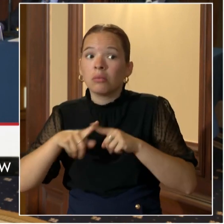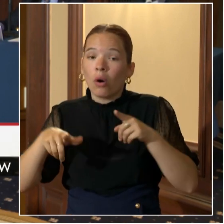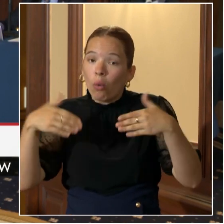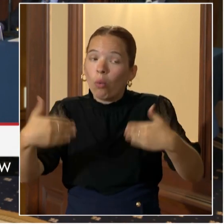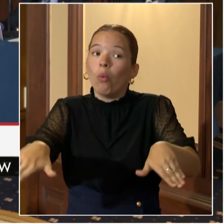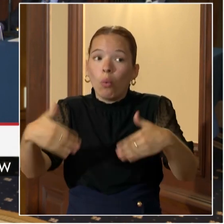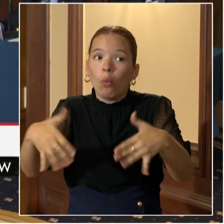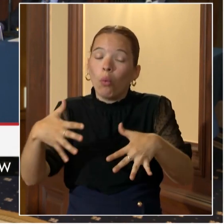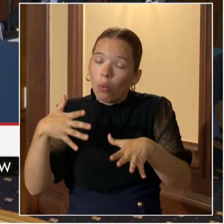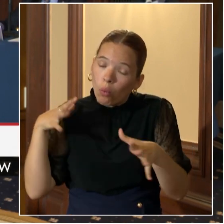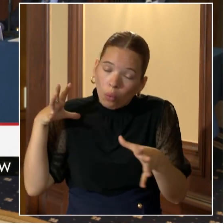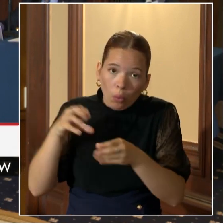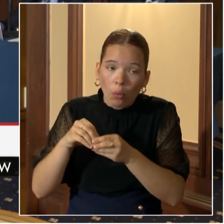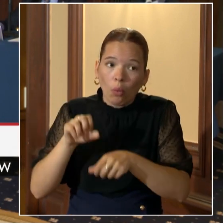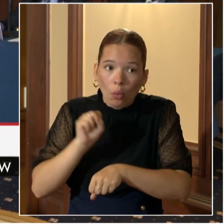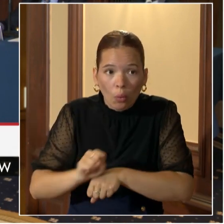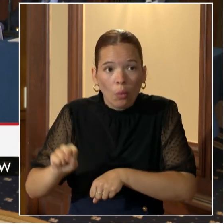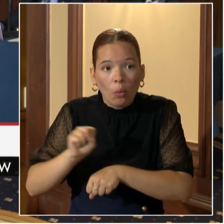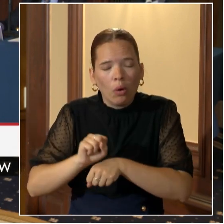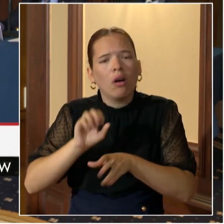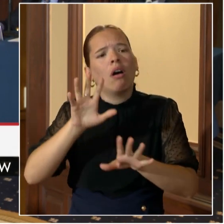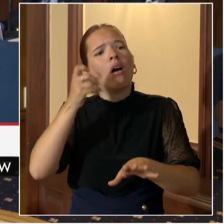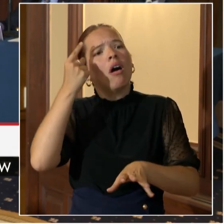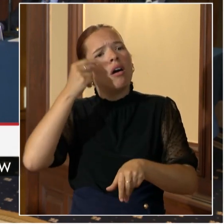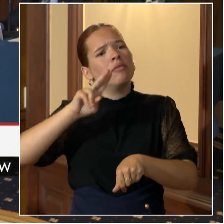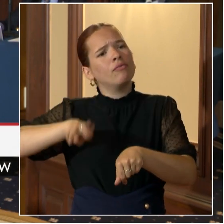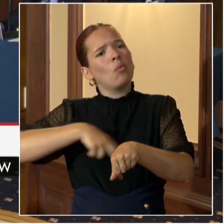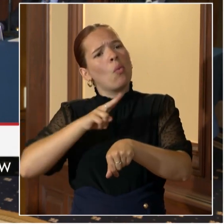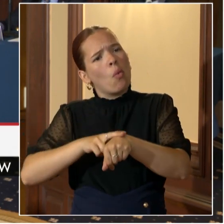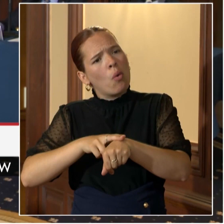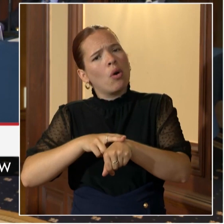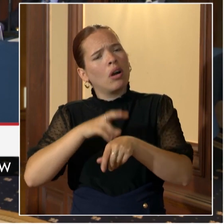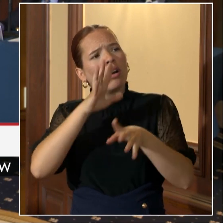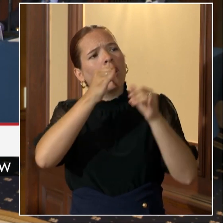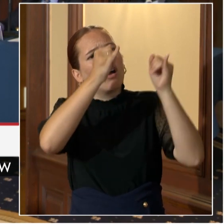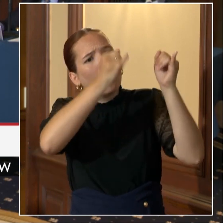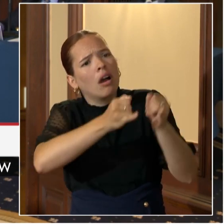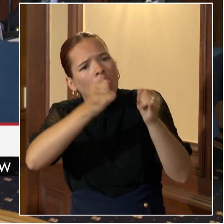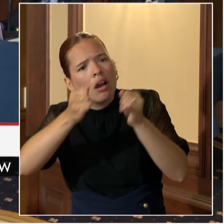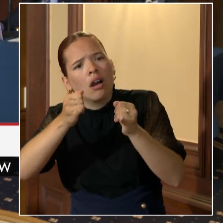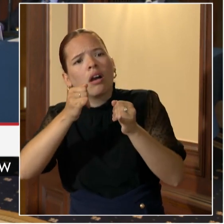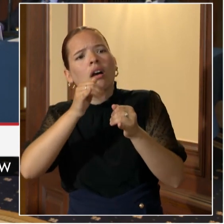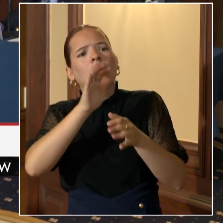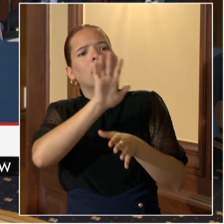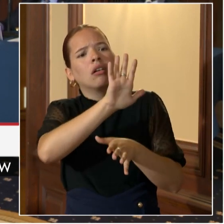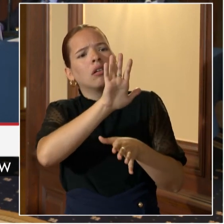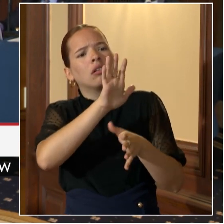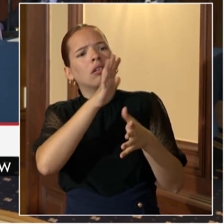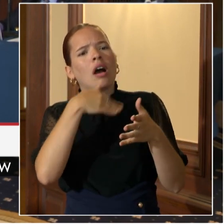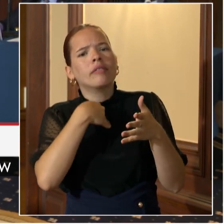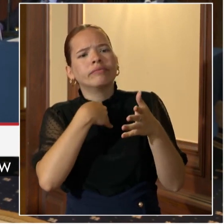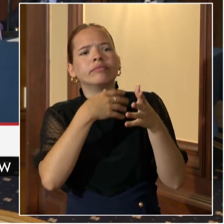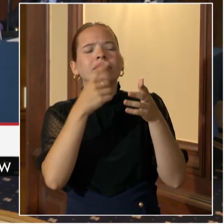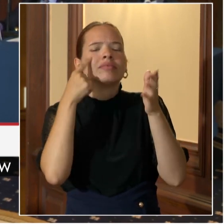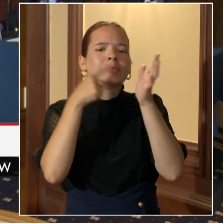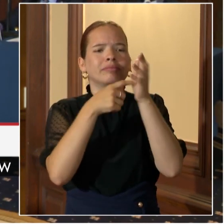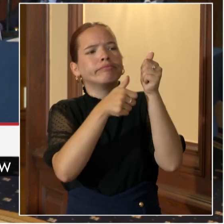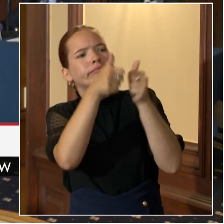take leadership over some initiatives. Senator Brown's radio show is indeed Senator Brown's radio